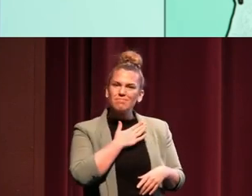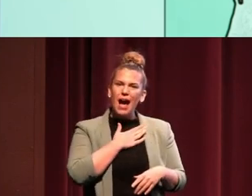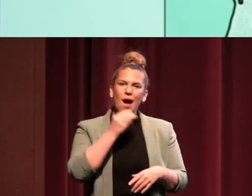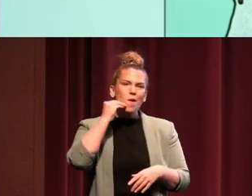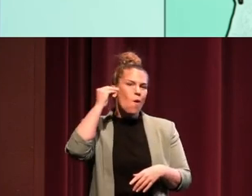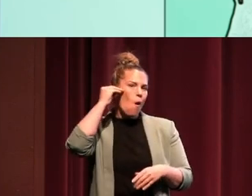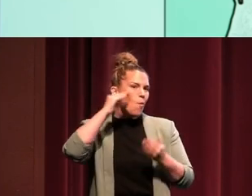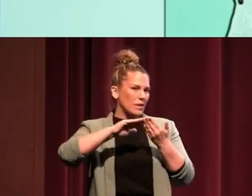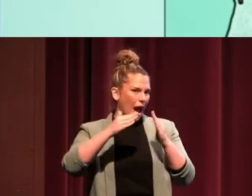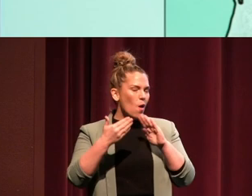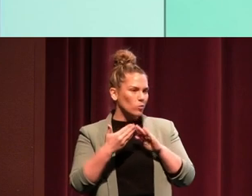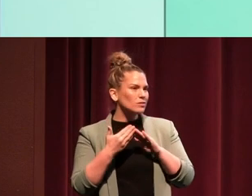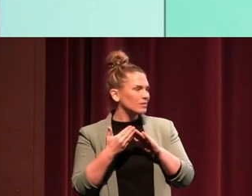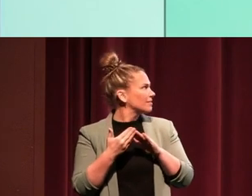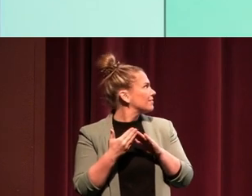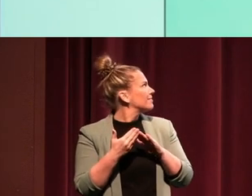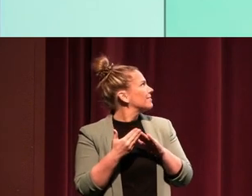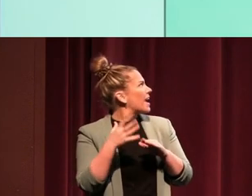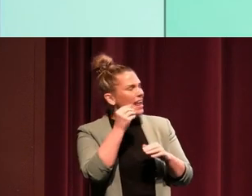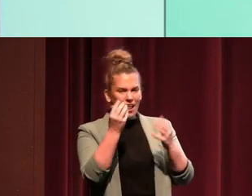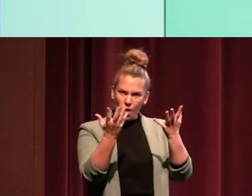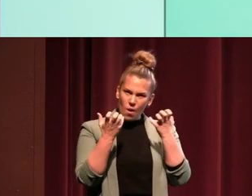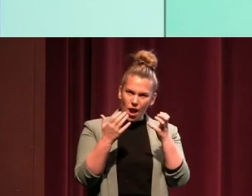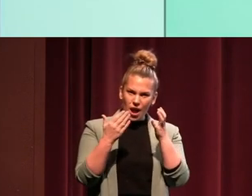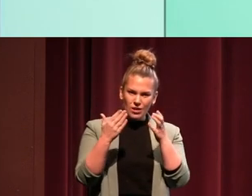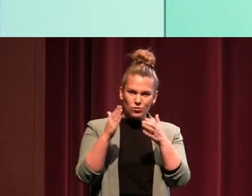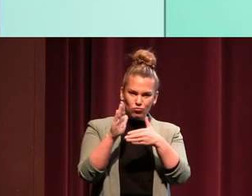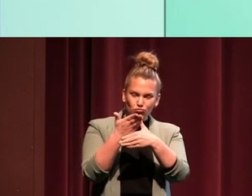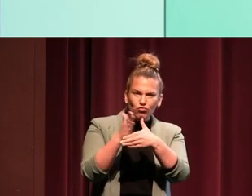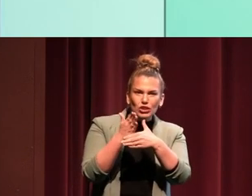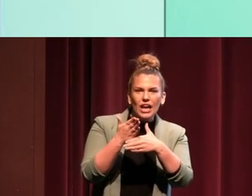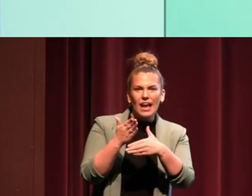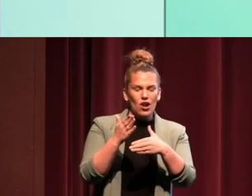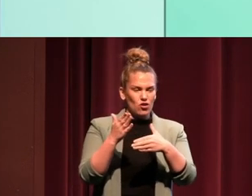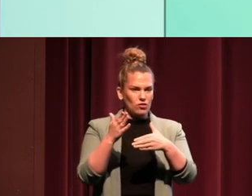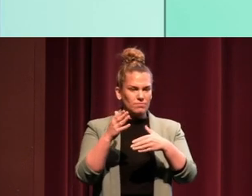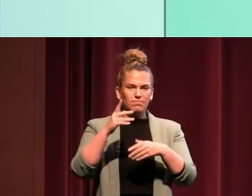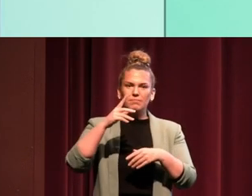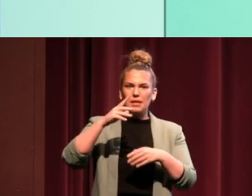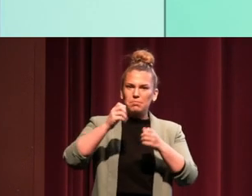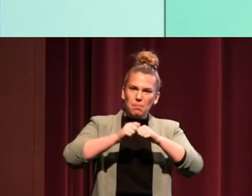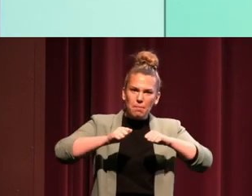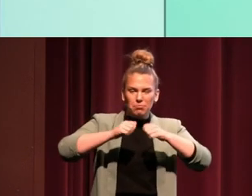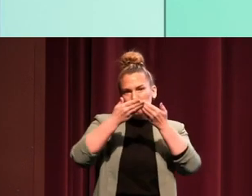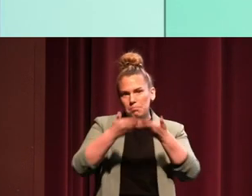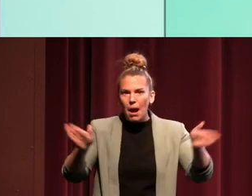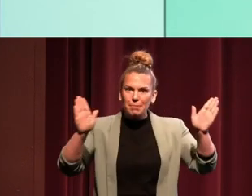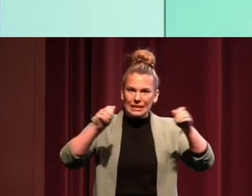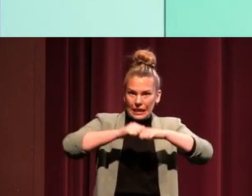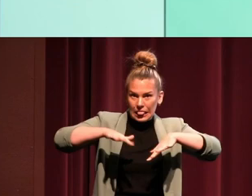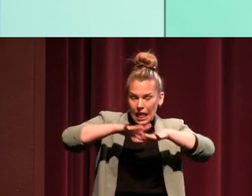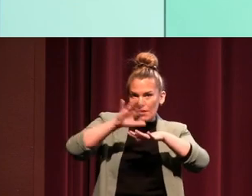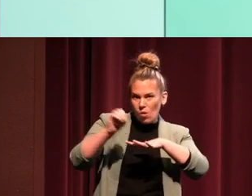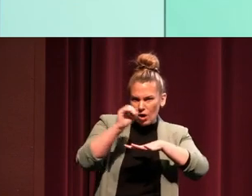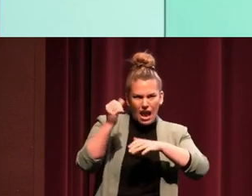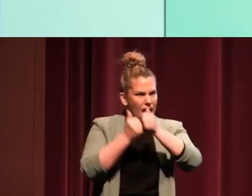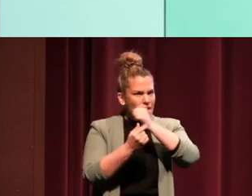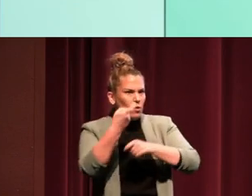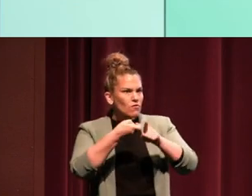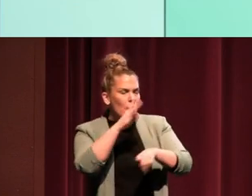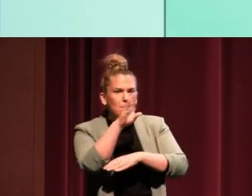I wanted also to show a map of public lands in Oregon. Everybody that lives in Bend knows that